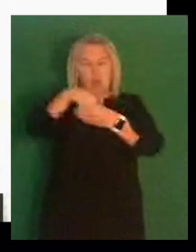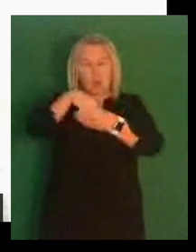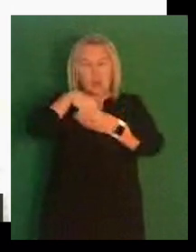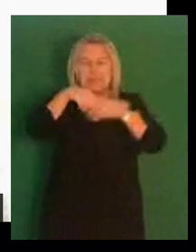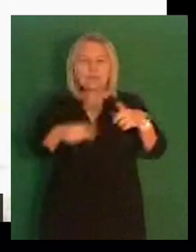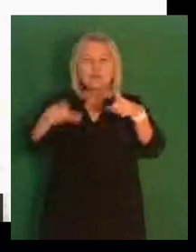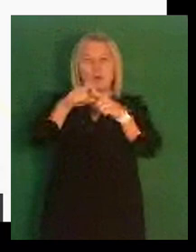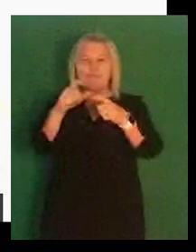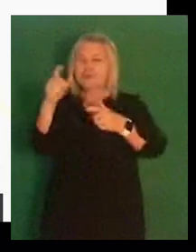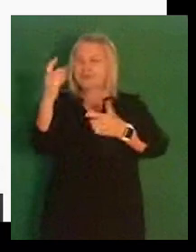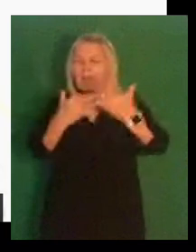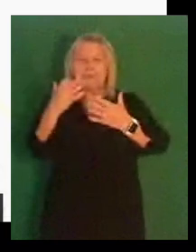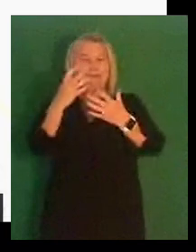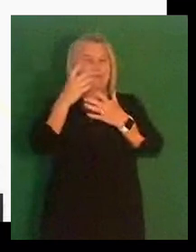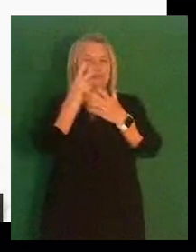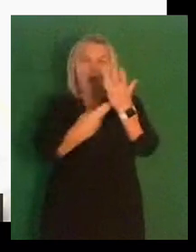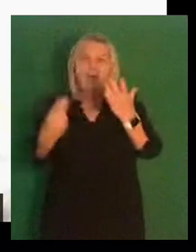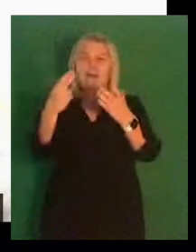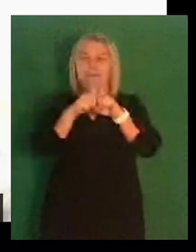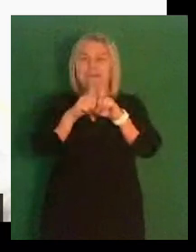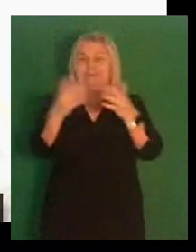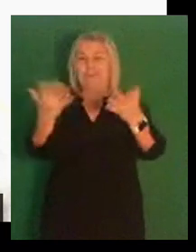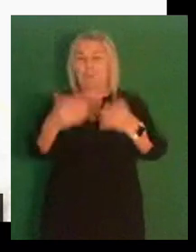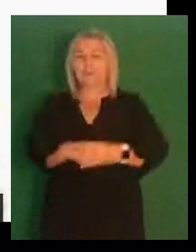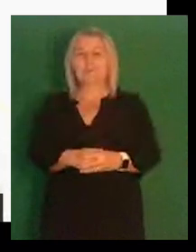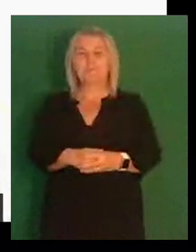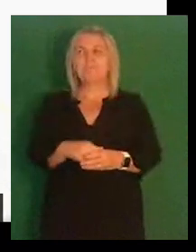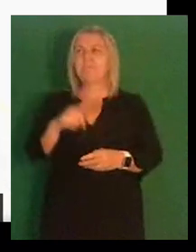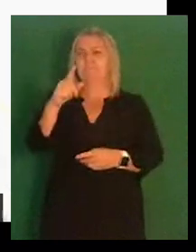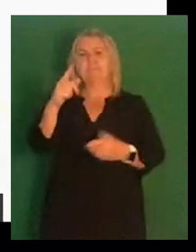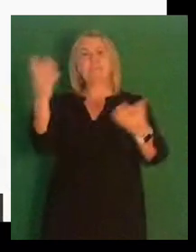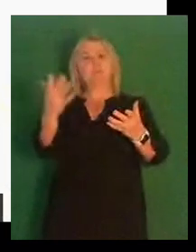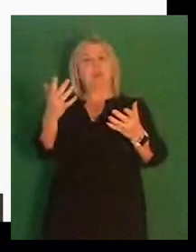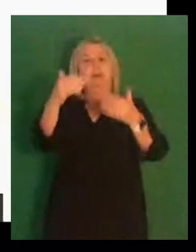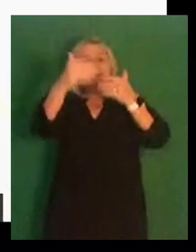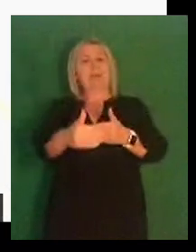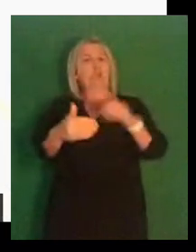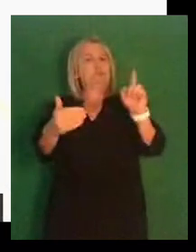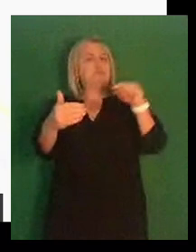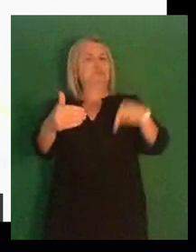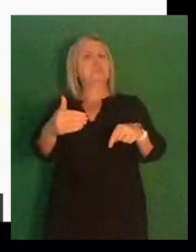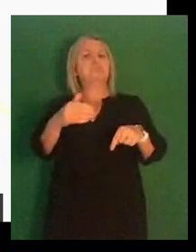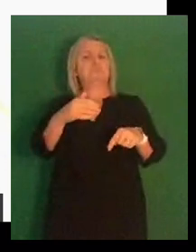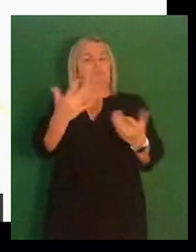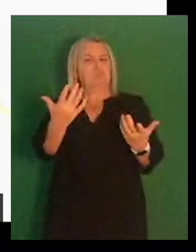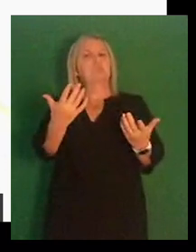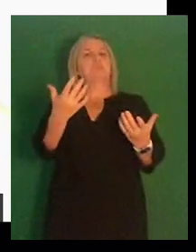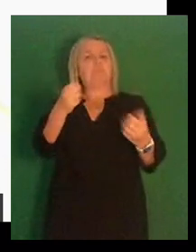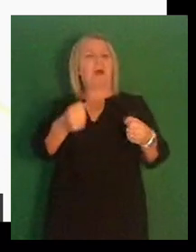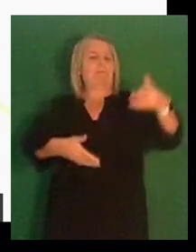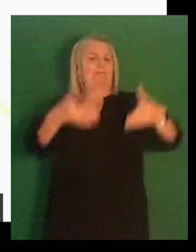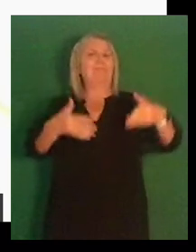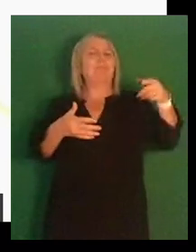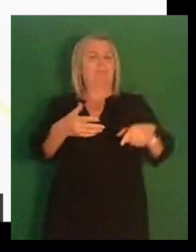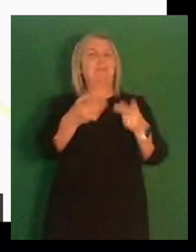arts just now. So today our session is going to be signed by Nicole and Jill. That's